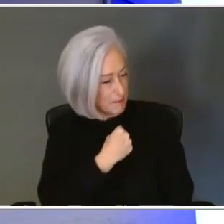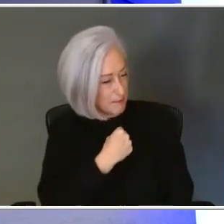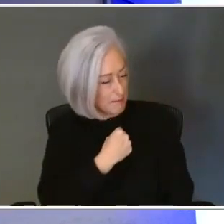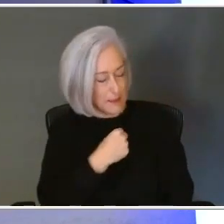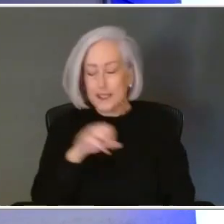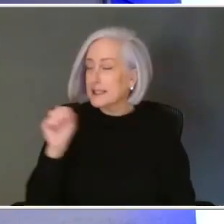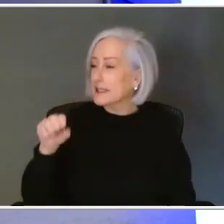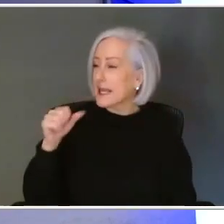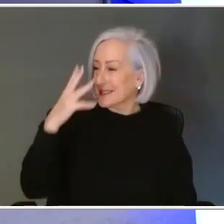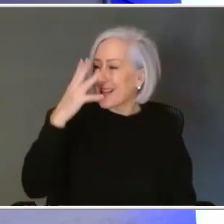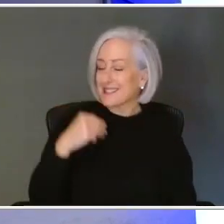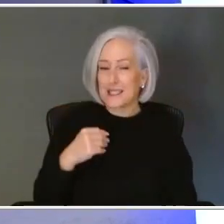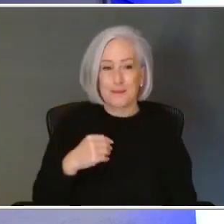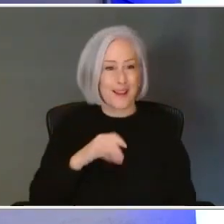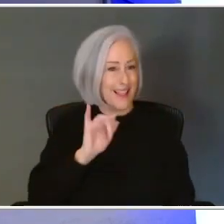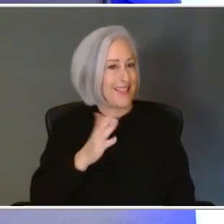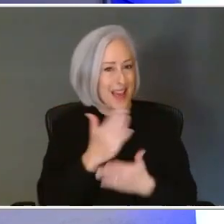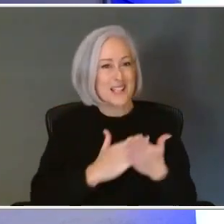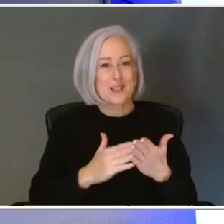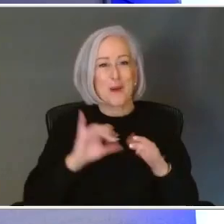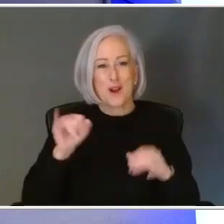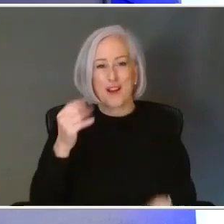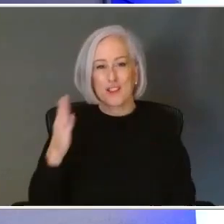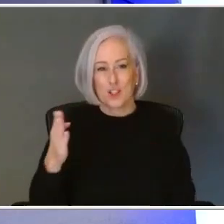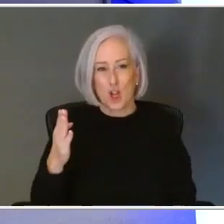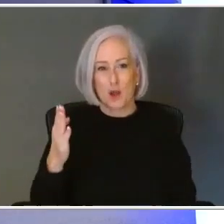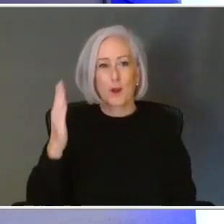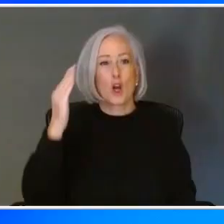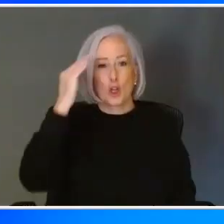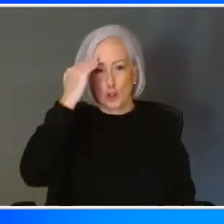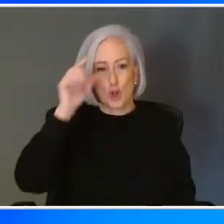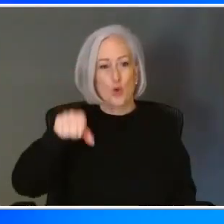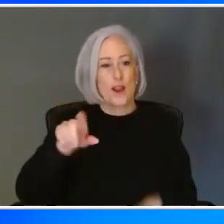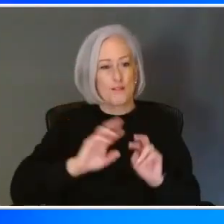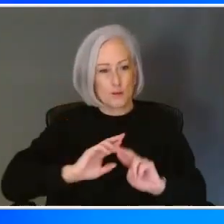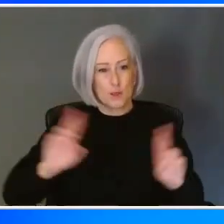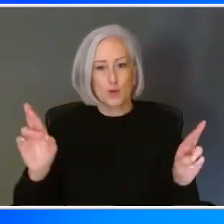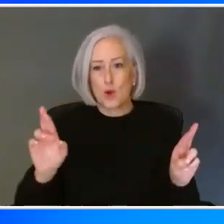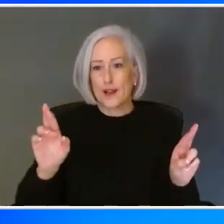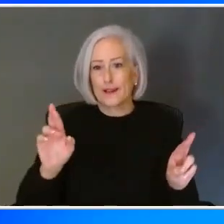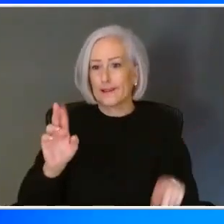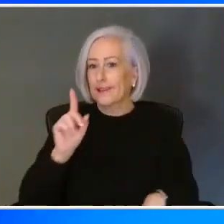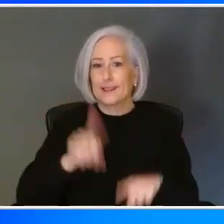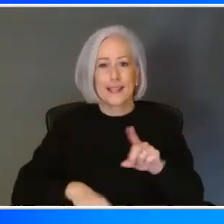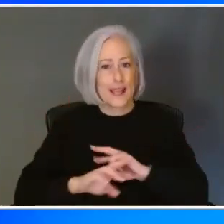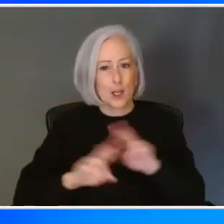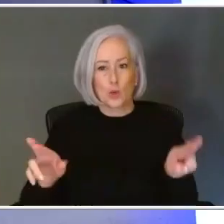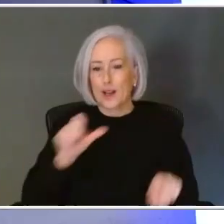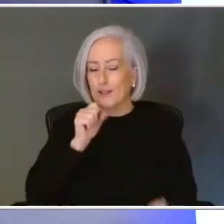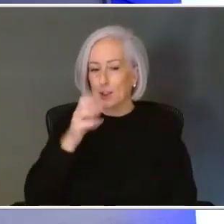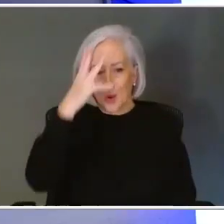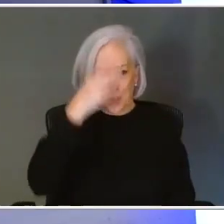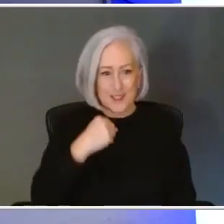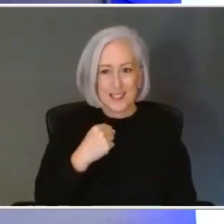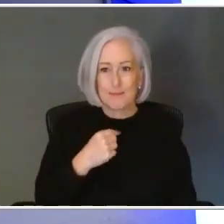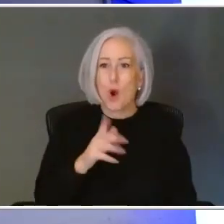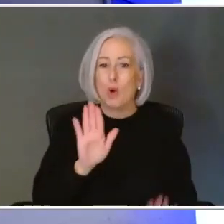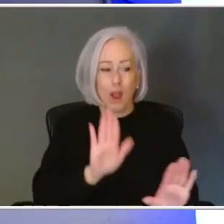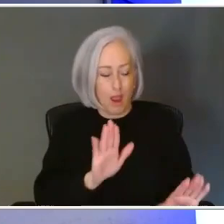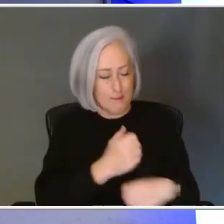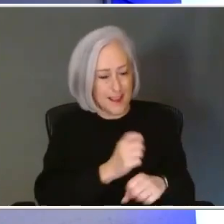sleep? the job. I think you train yourself that you know you have to be ready the next day, and you're not going to be ready if you don't get rest. Okay, good. I just want to make sure you're getting lots of